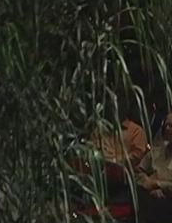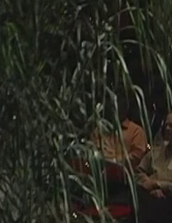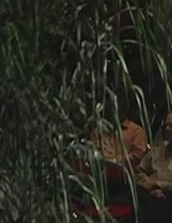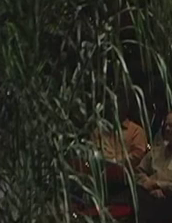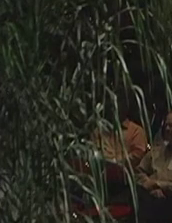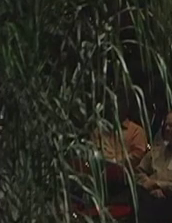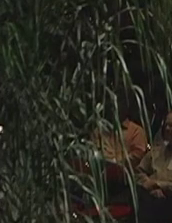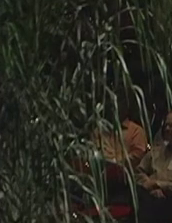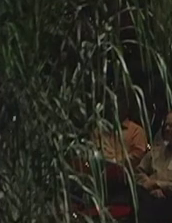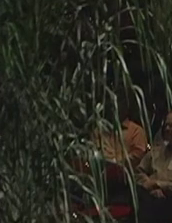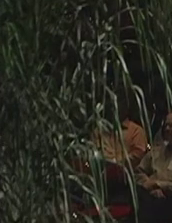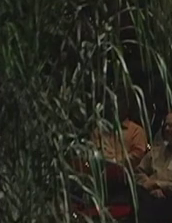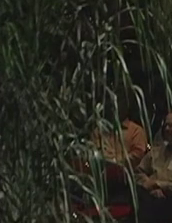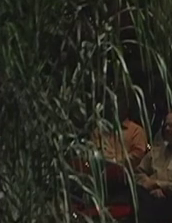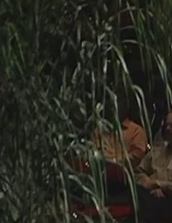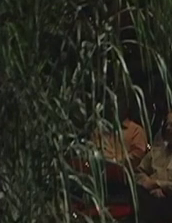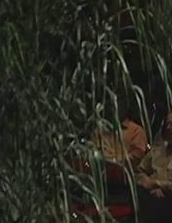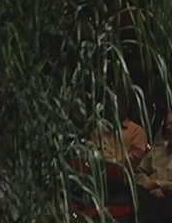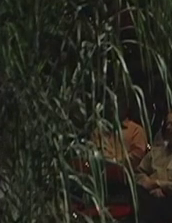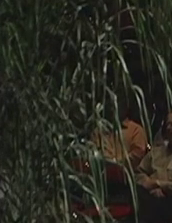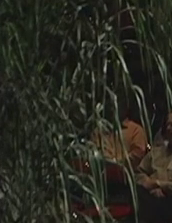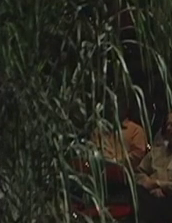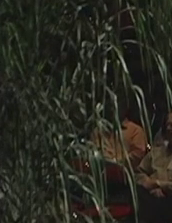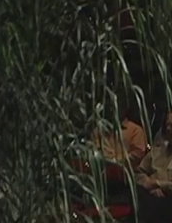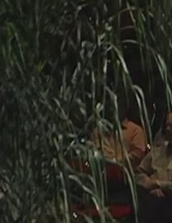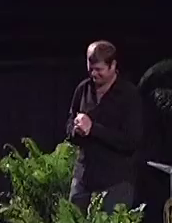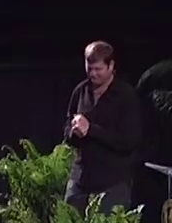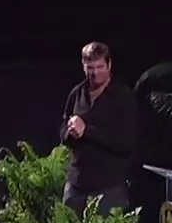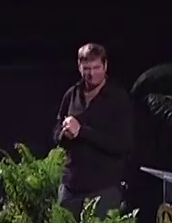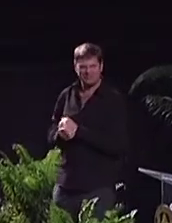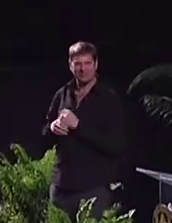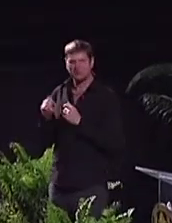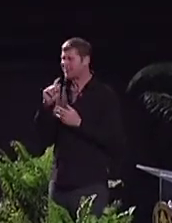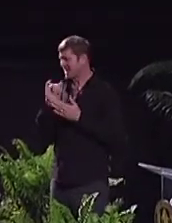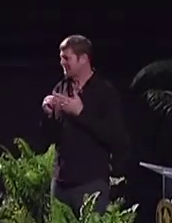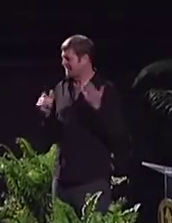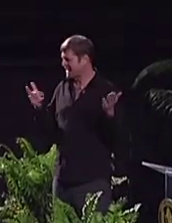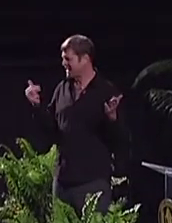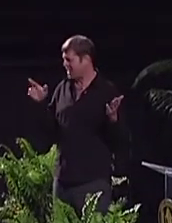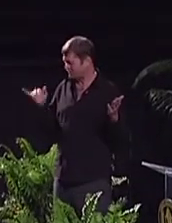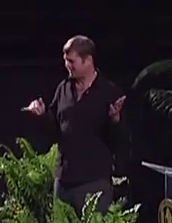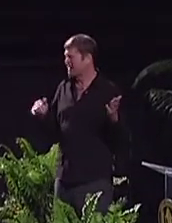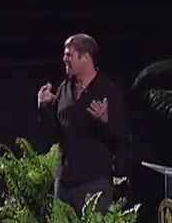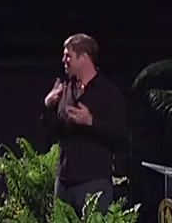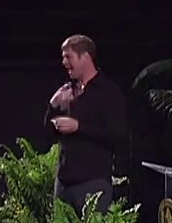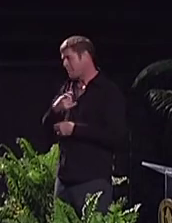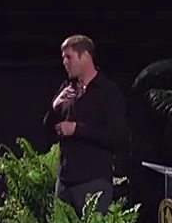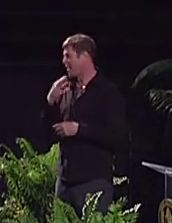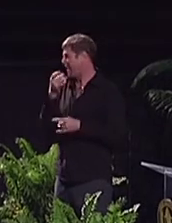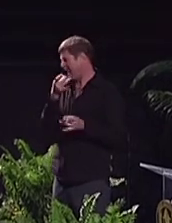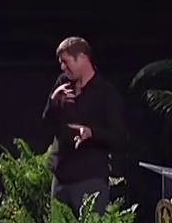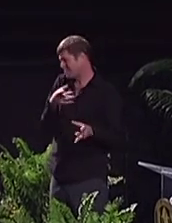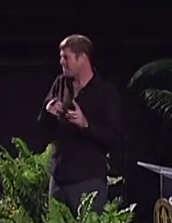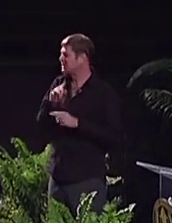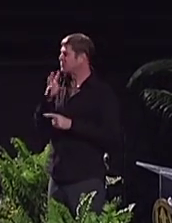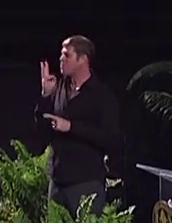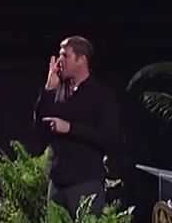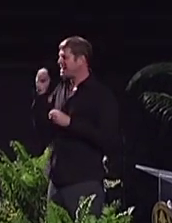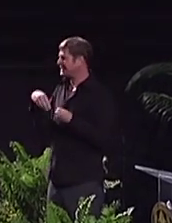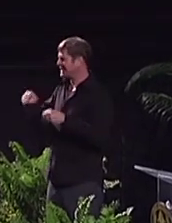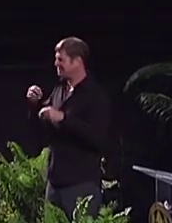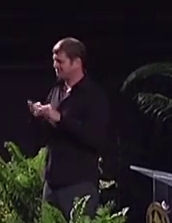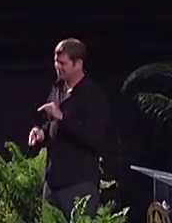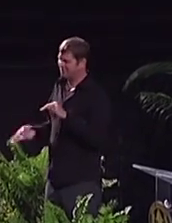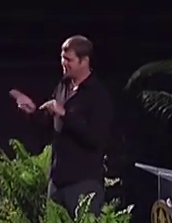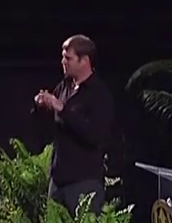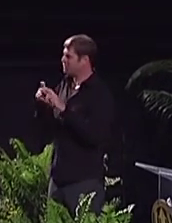come back from camping for the whole weekend. And so that's Gary, love him or hate him. But his wine sales went from